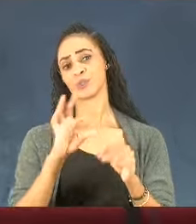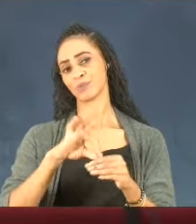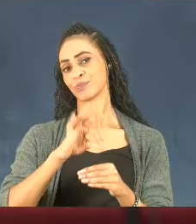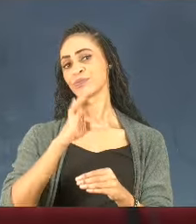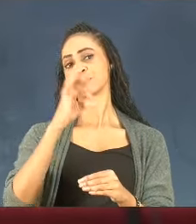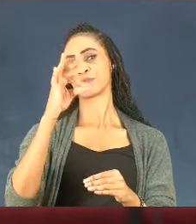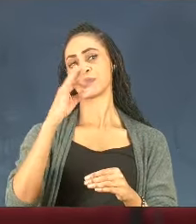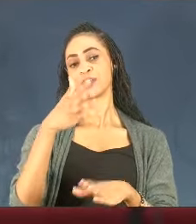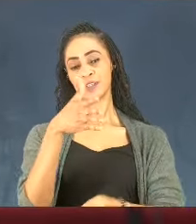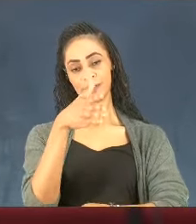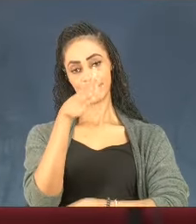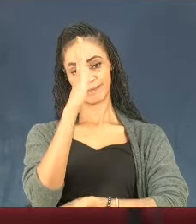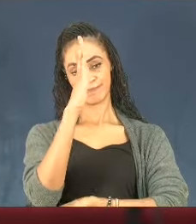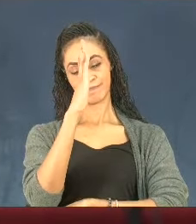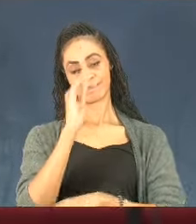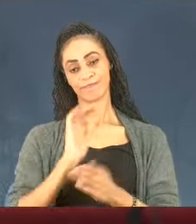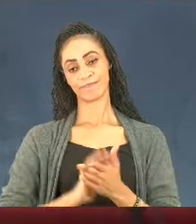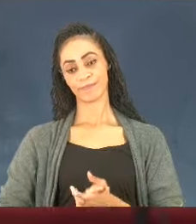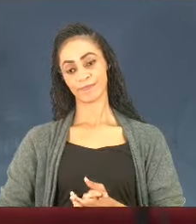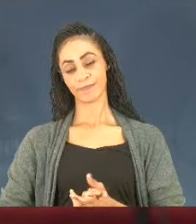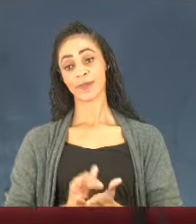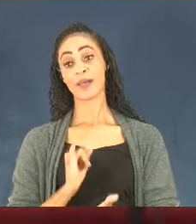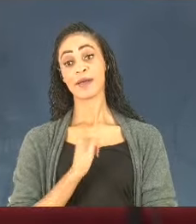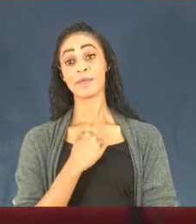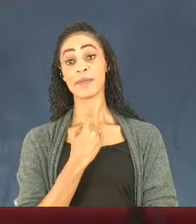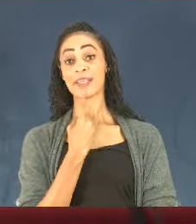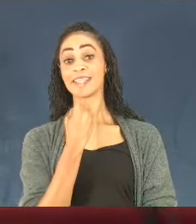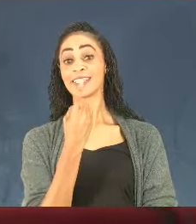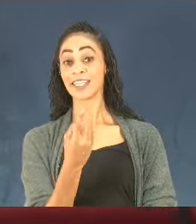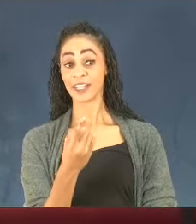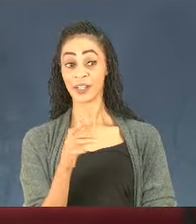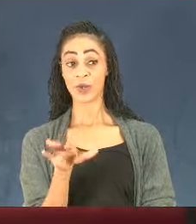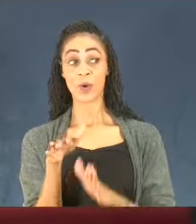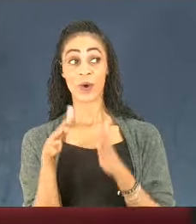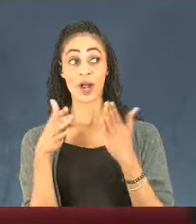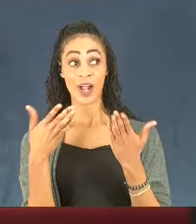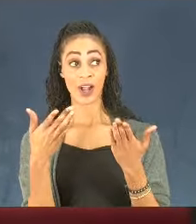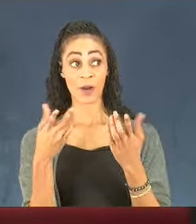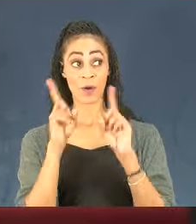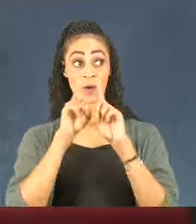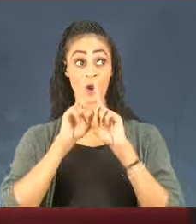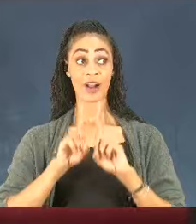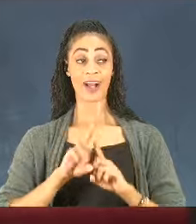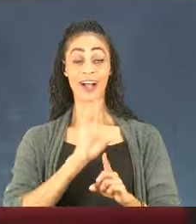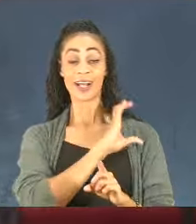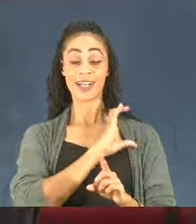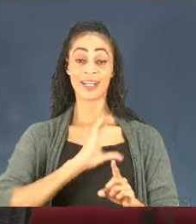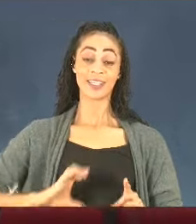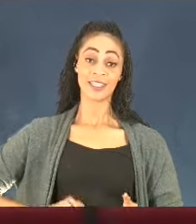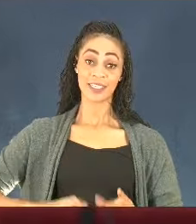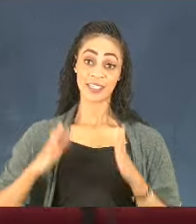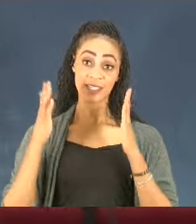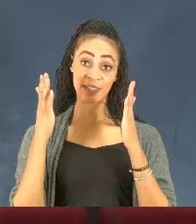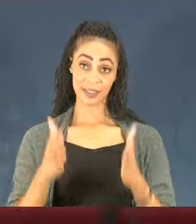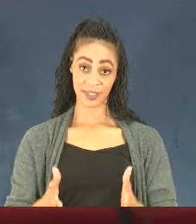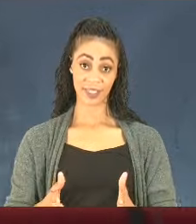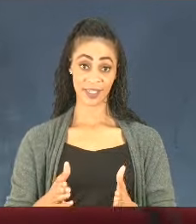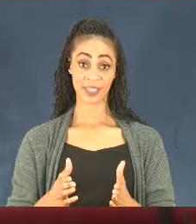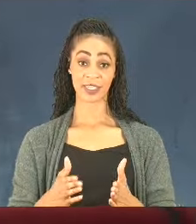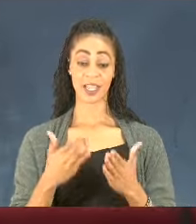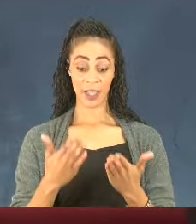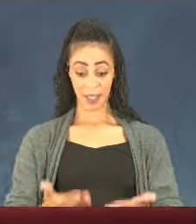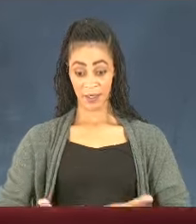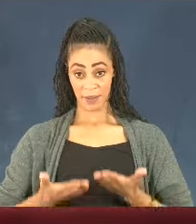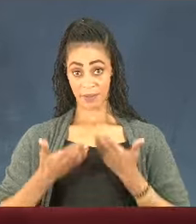God. So I want to tell you how is it that a Christian looks like, not only when we bring flavor, but when